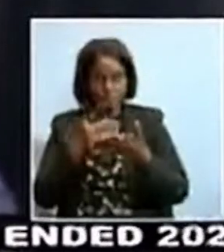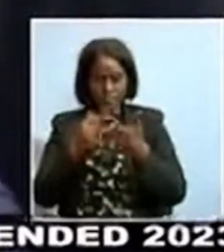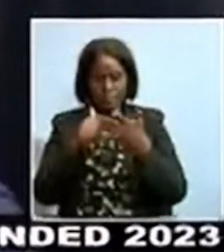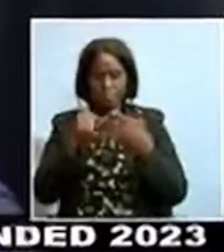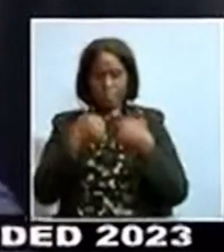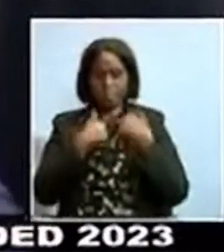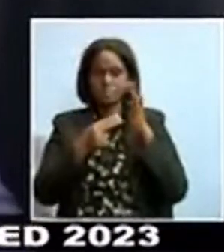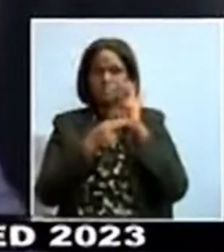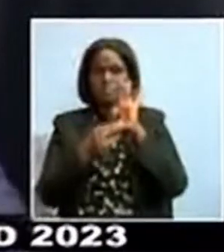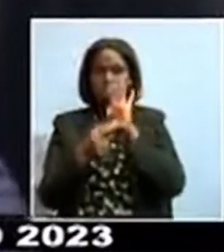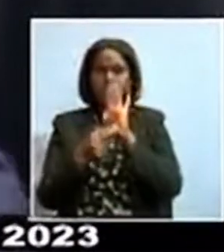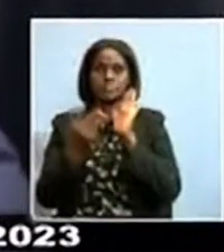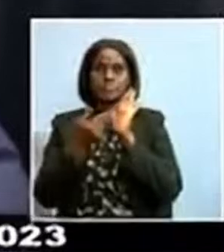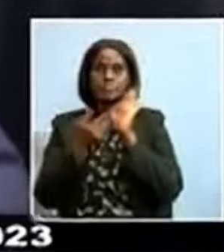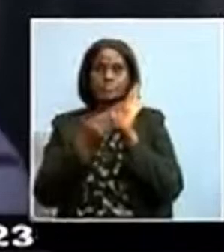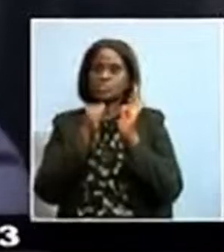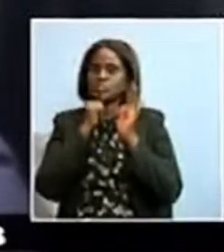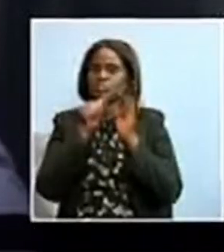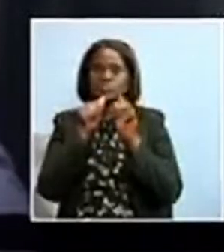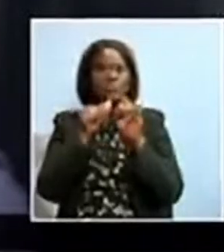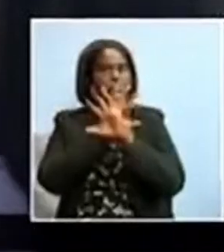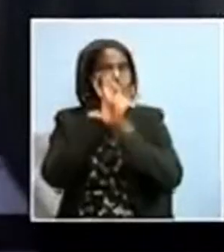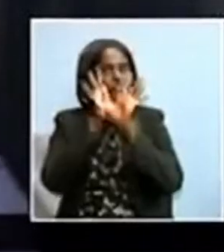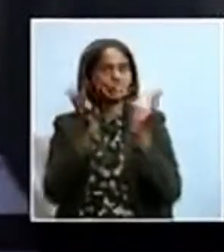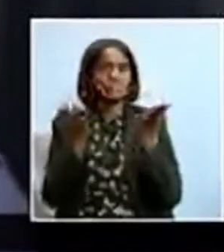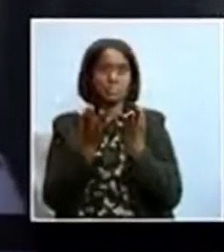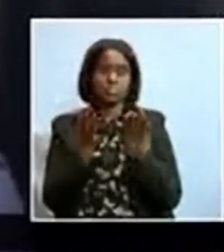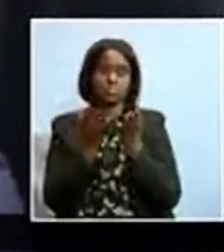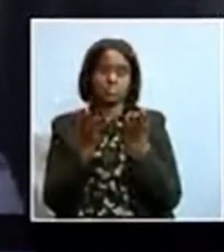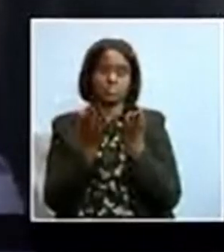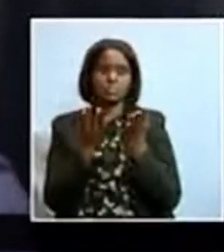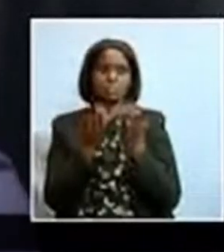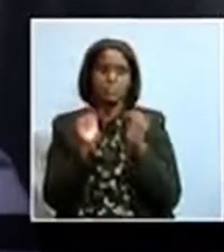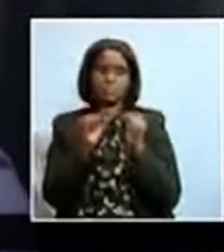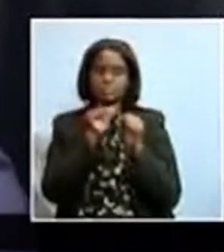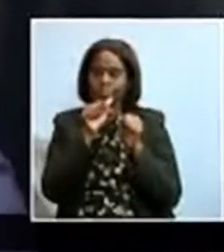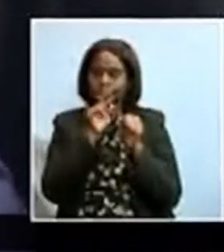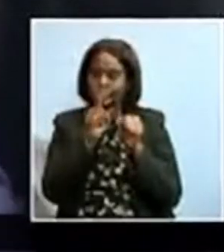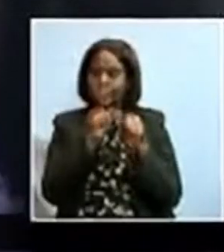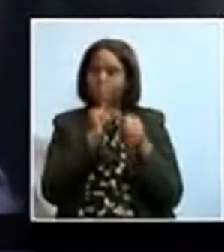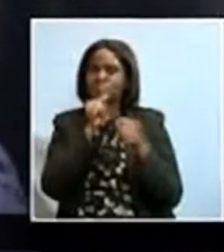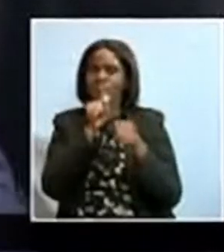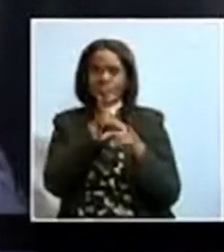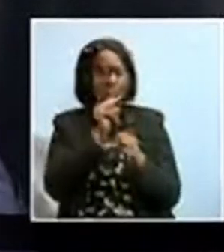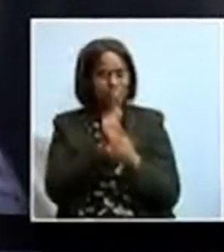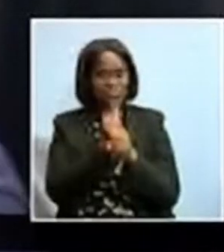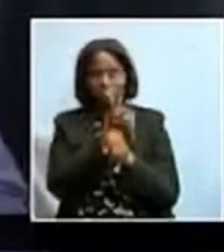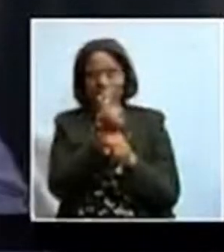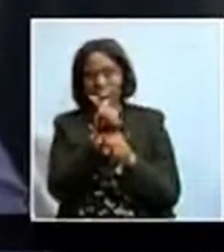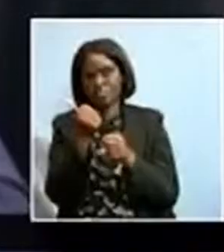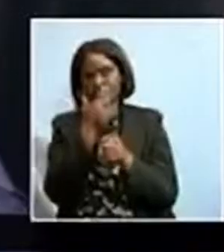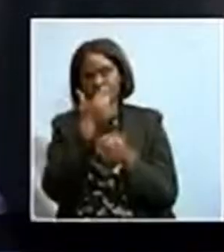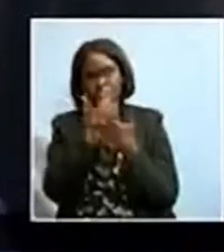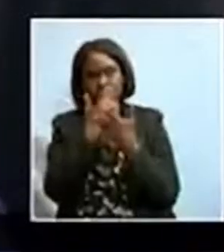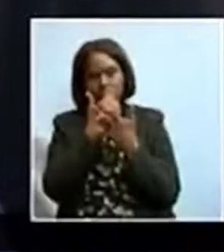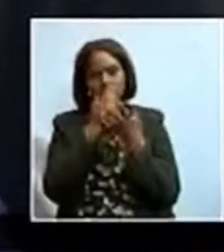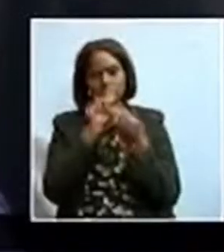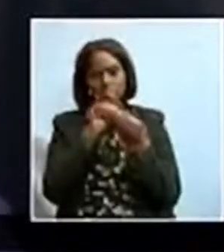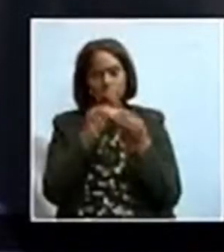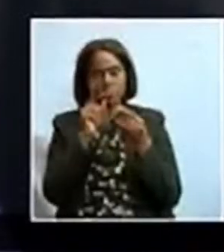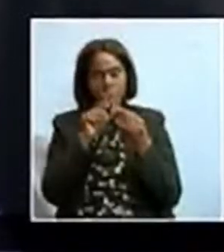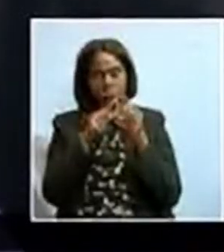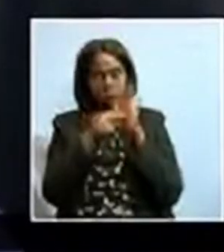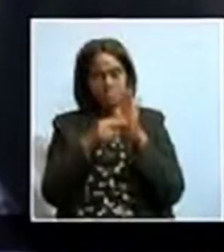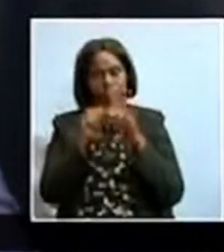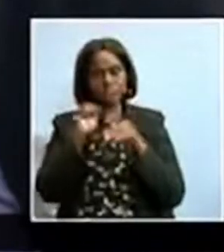have exhibited here are not properly acquitted. They were not received. So any extra evidence to show